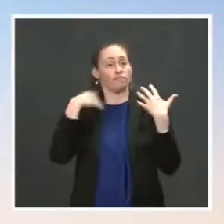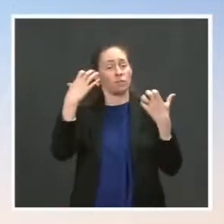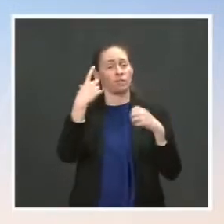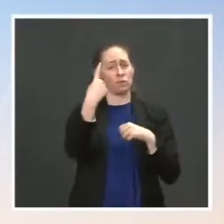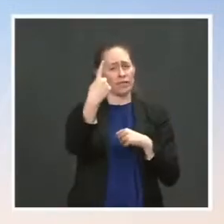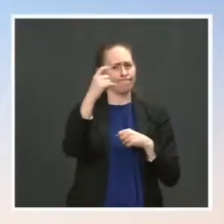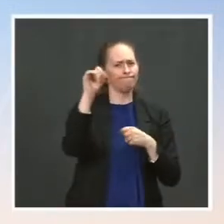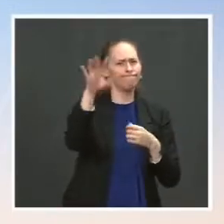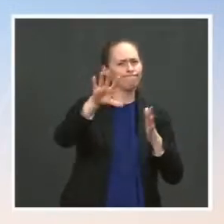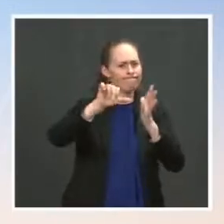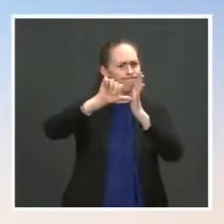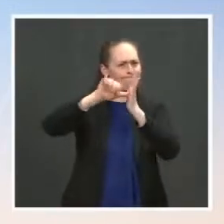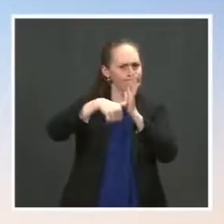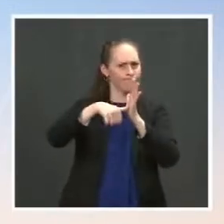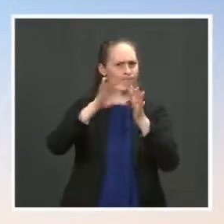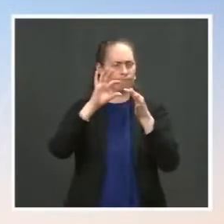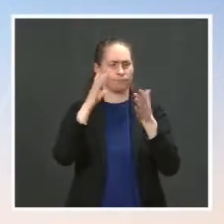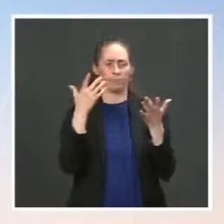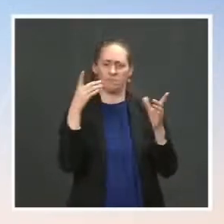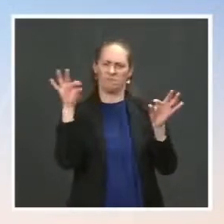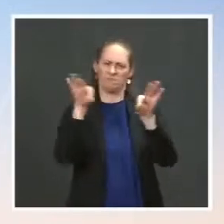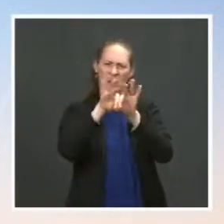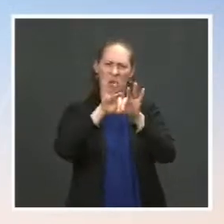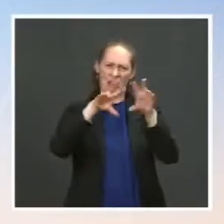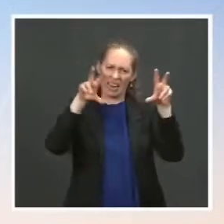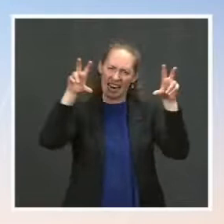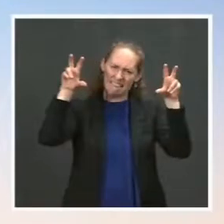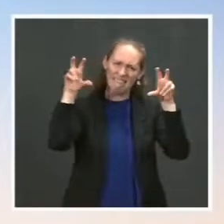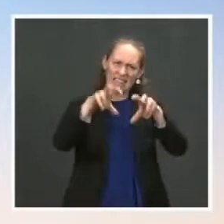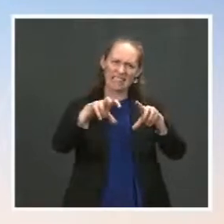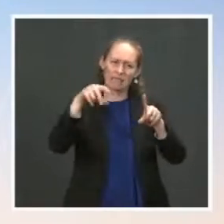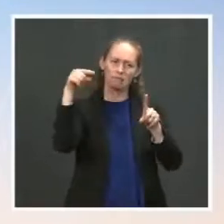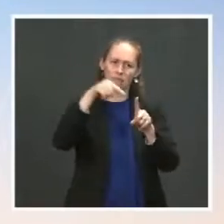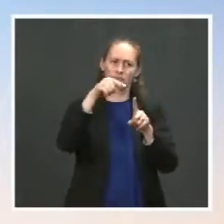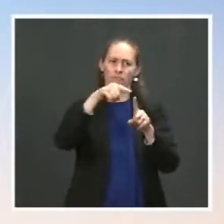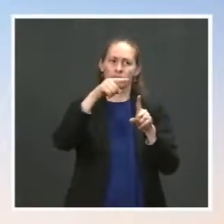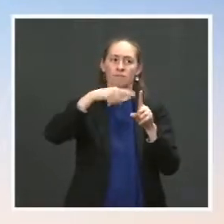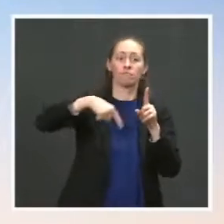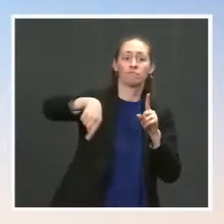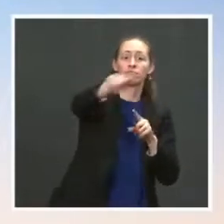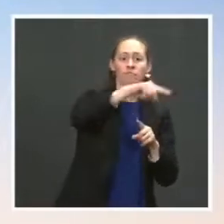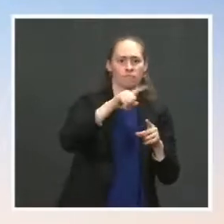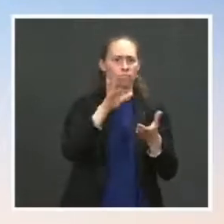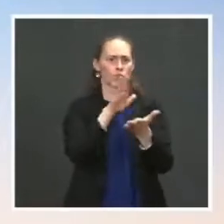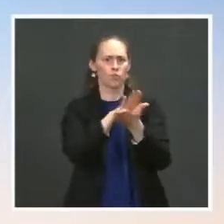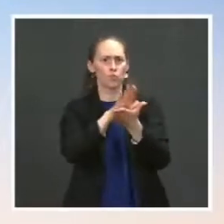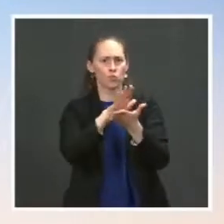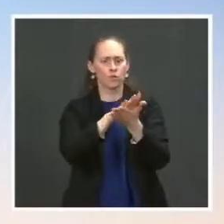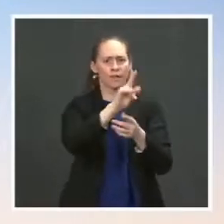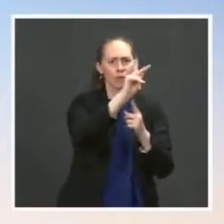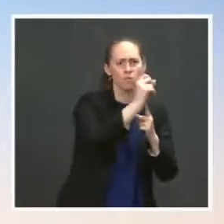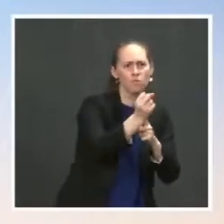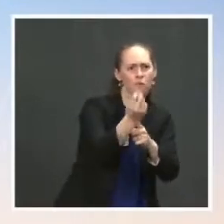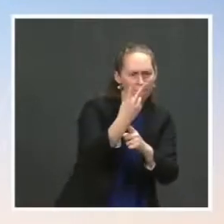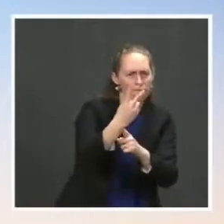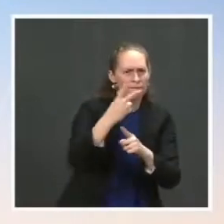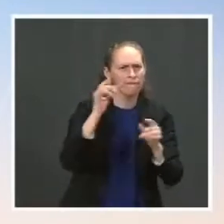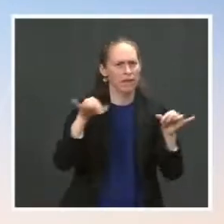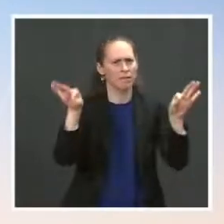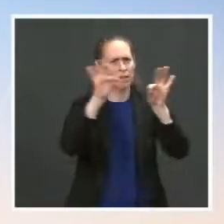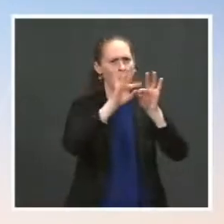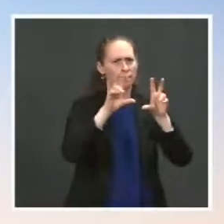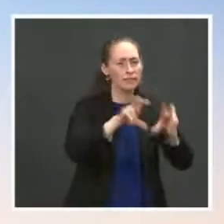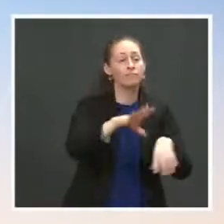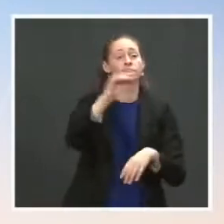major investments, proposed investments, I should say, in K-12 education, cutting-edge medical research, housing, civil rights, and a range of